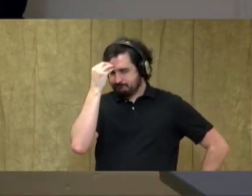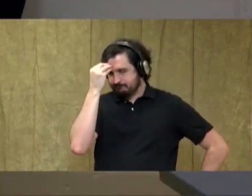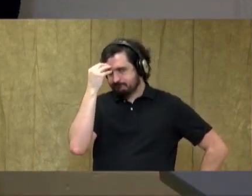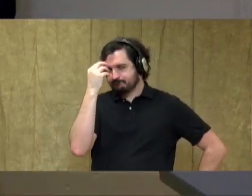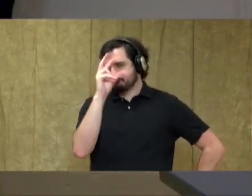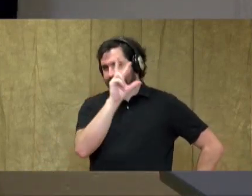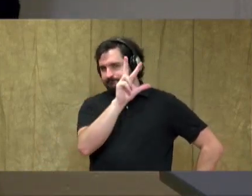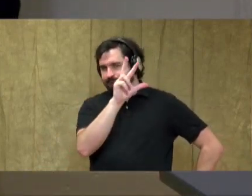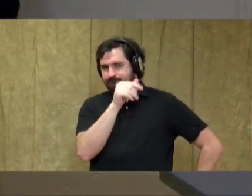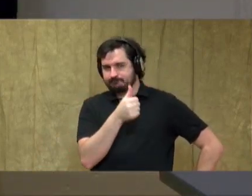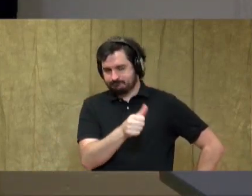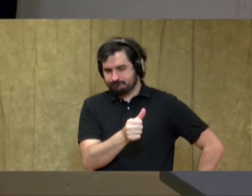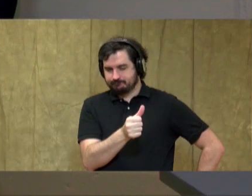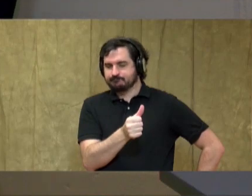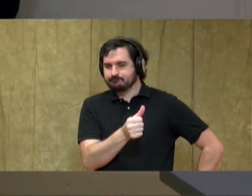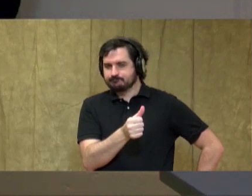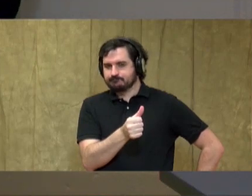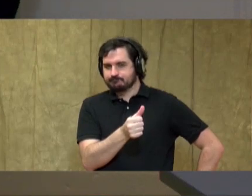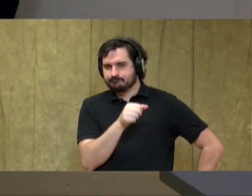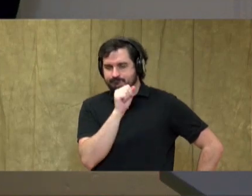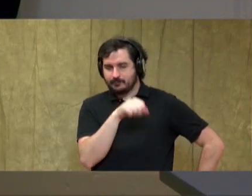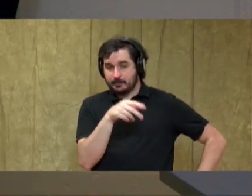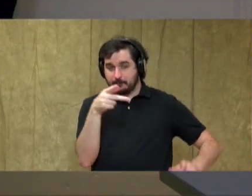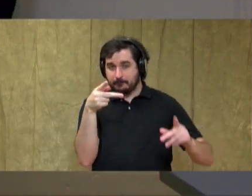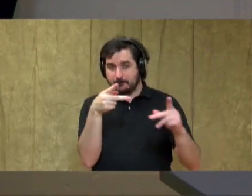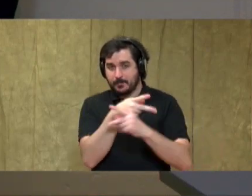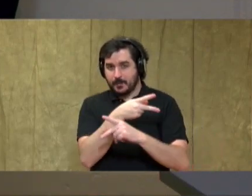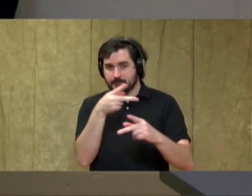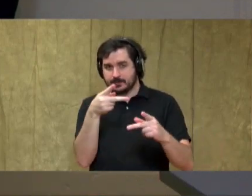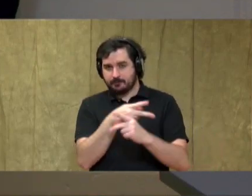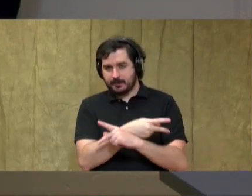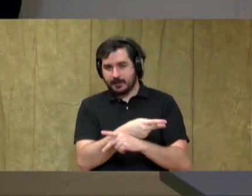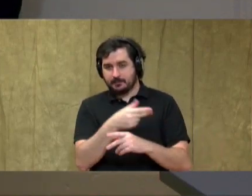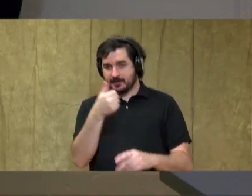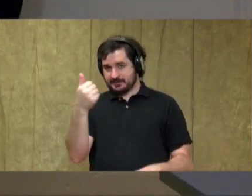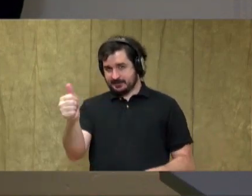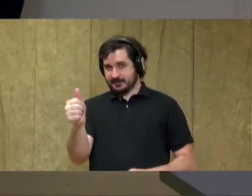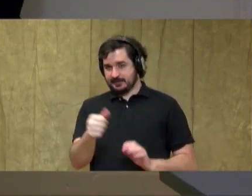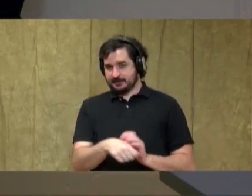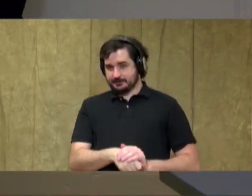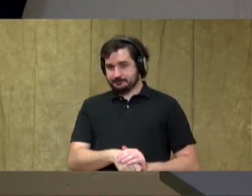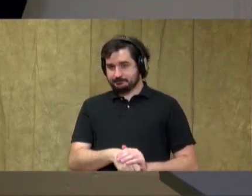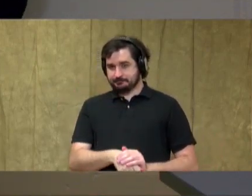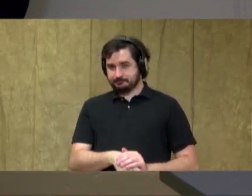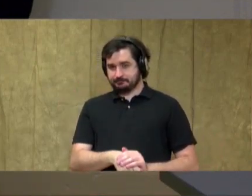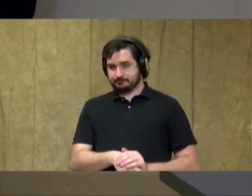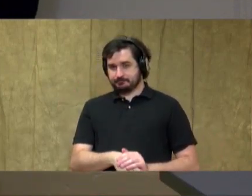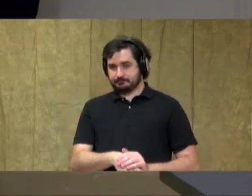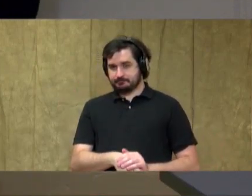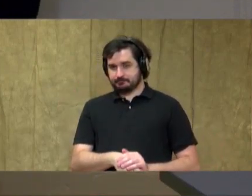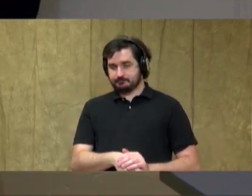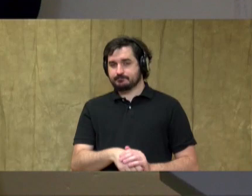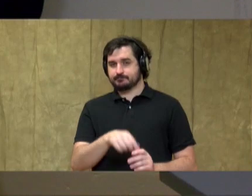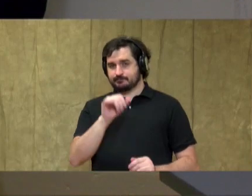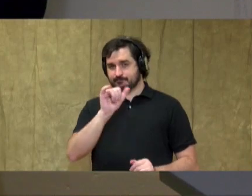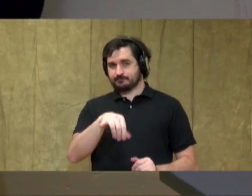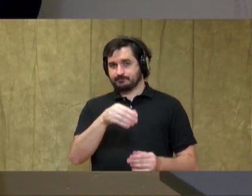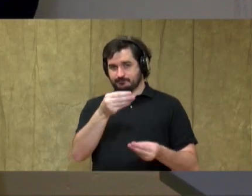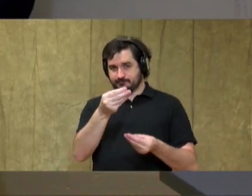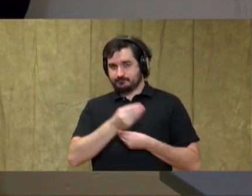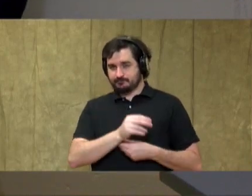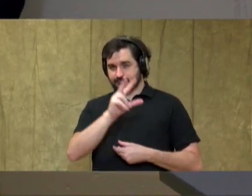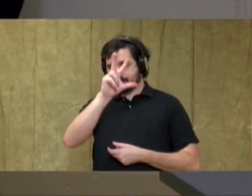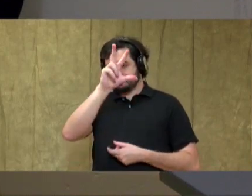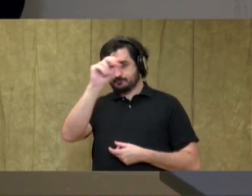have 3/10. I can multiply by 10. 3 times 10